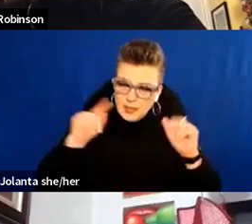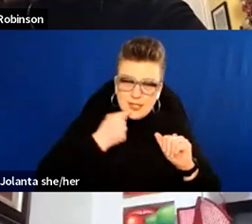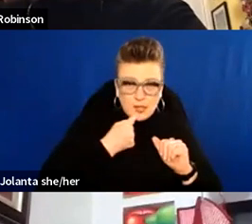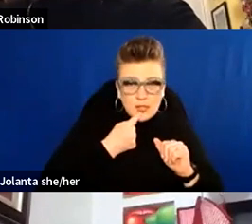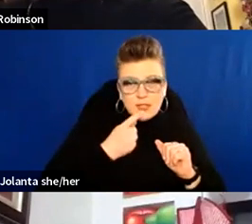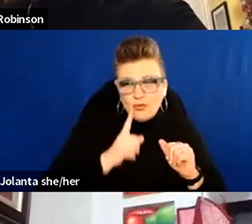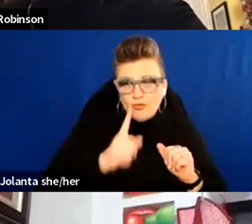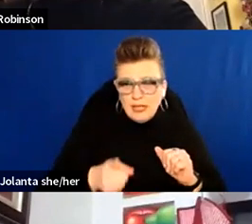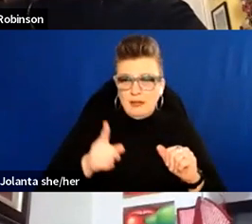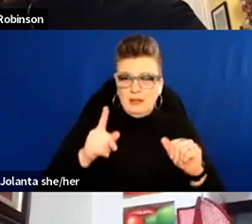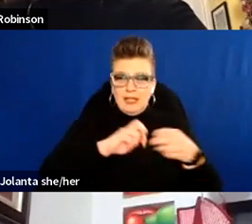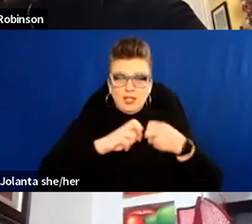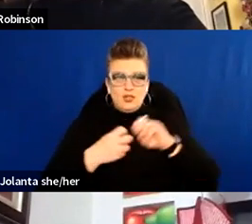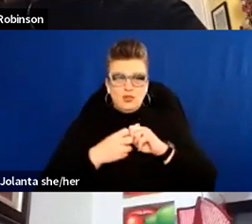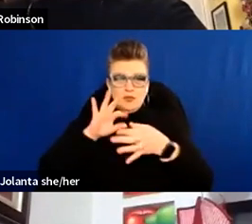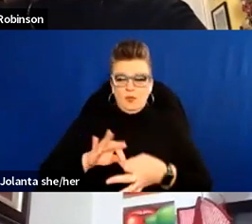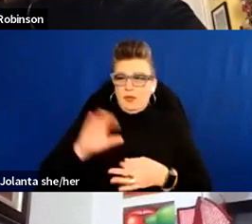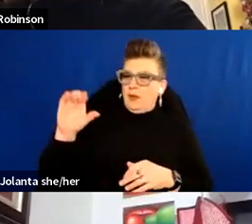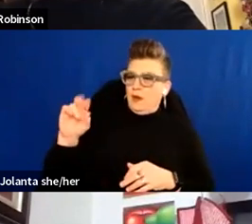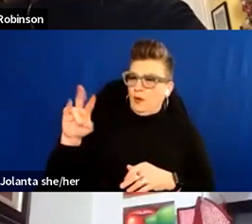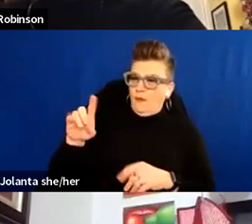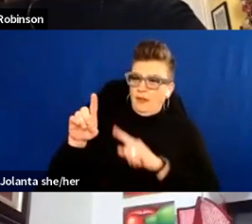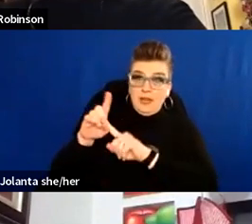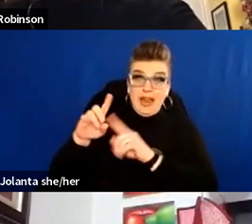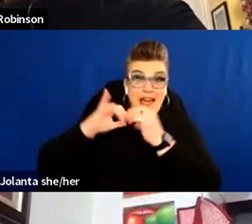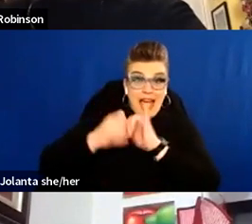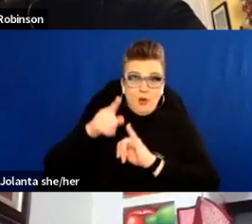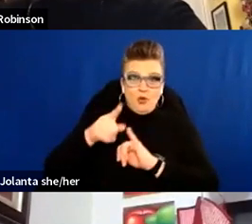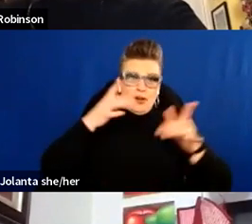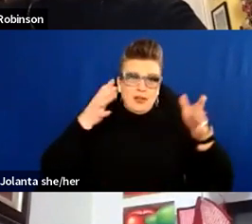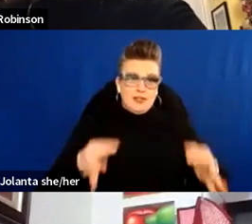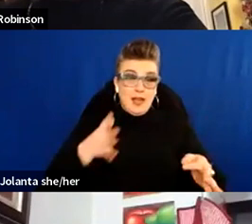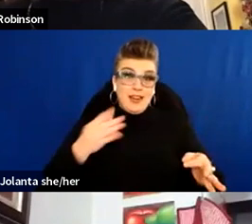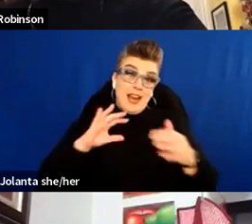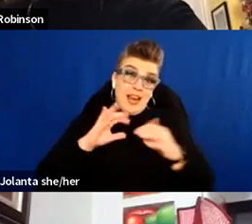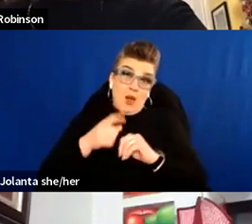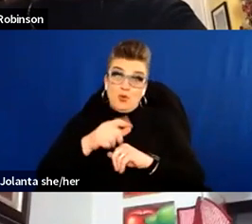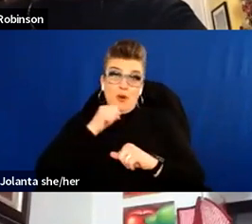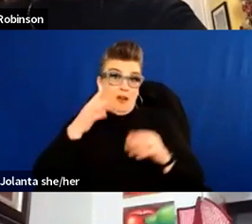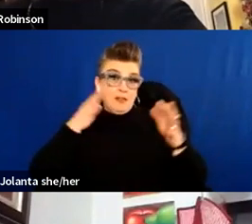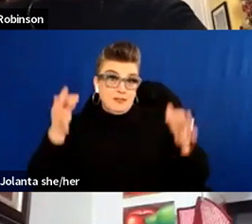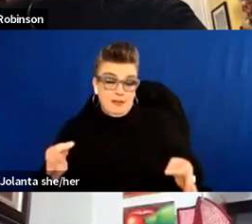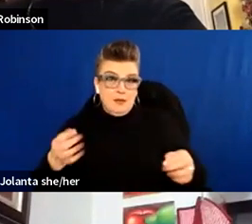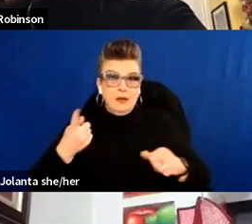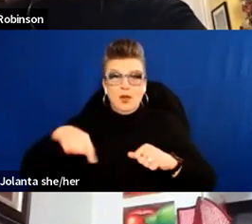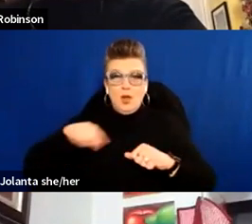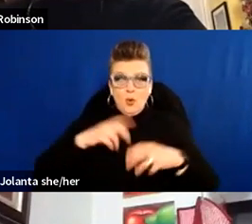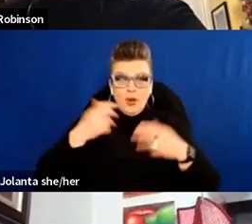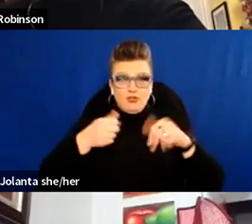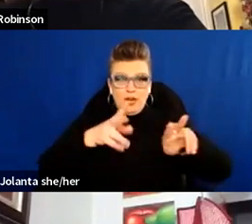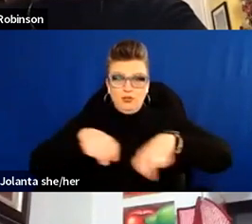implementation of covered measures and lack thereof we are in the process of trying to transition our child from the home and hospital program into